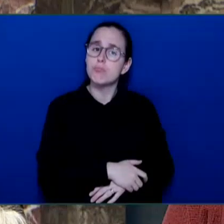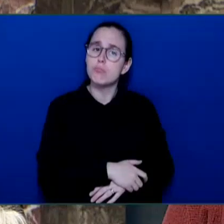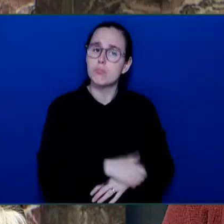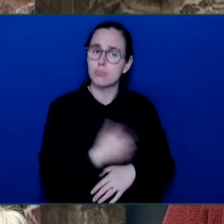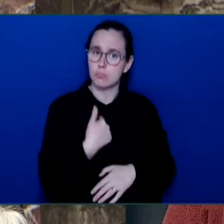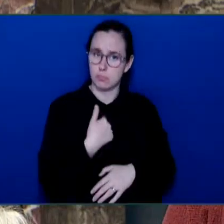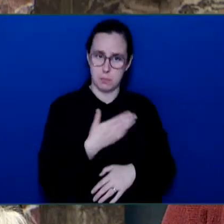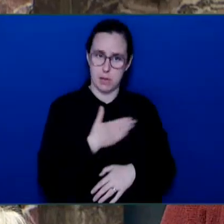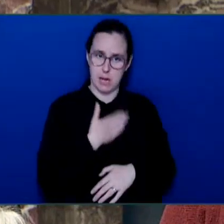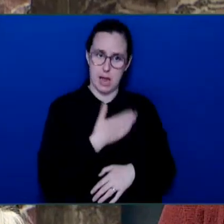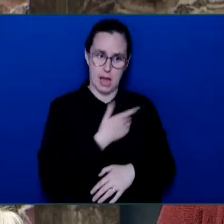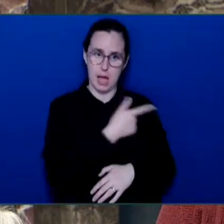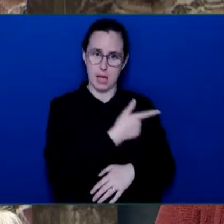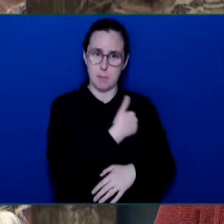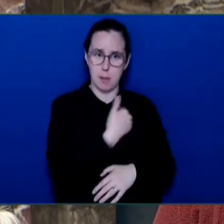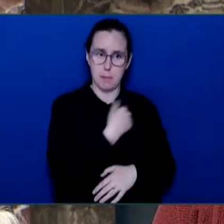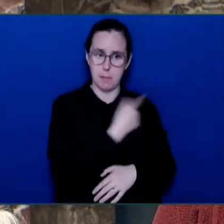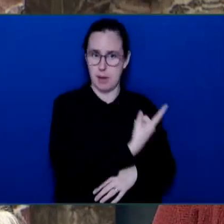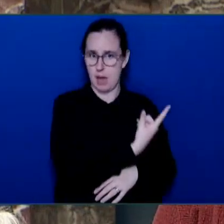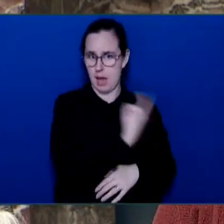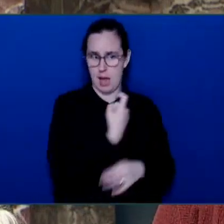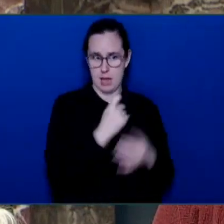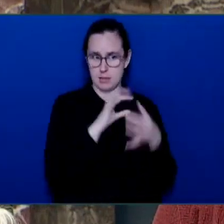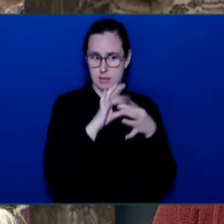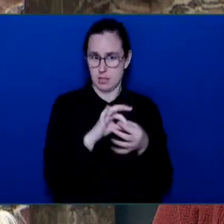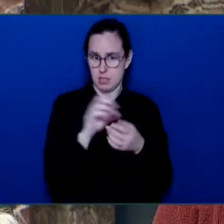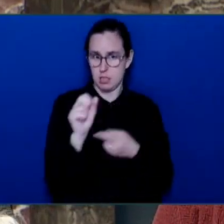because while they were in the government, they were not